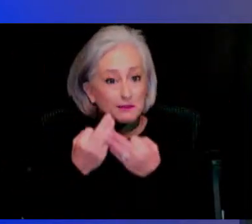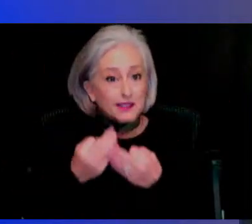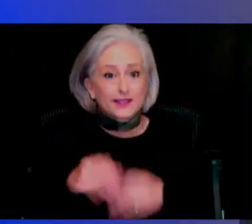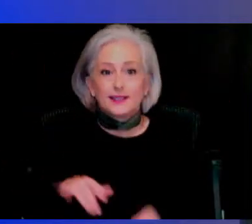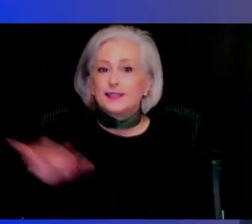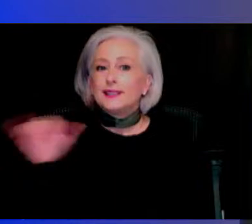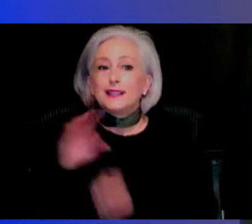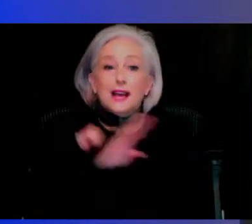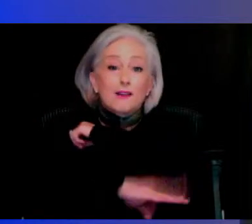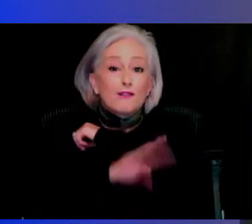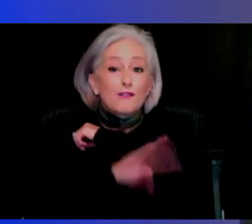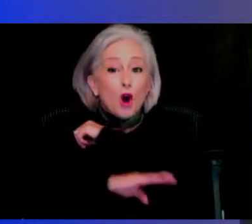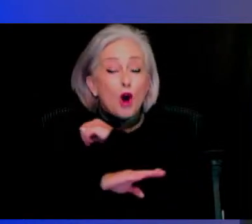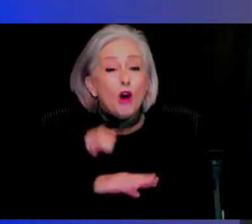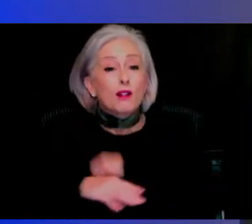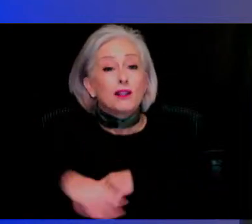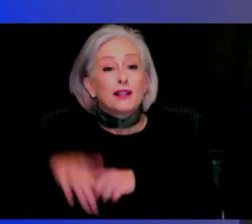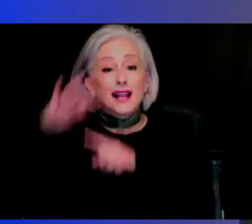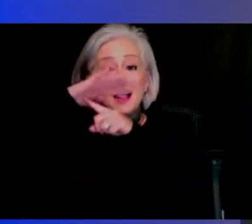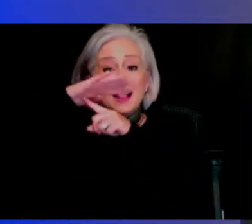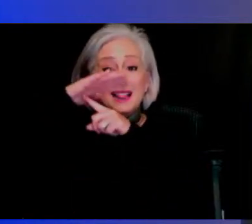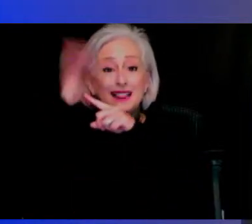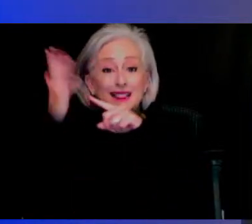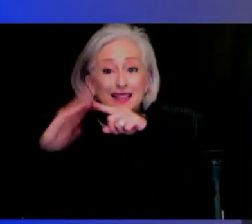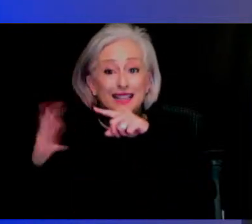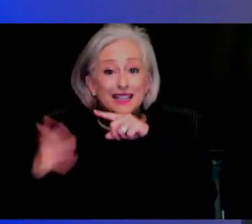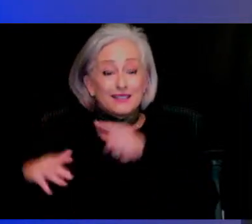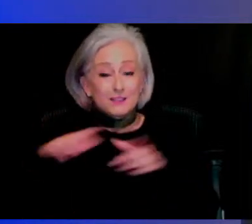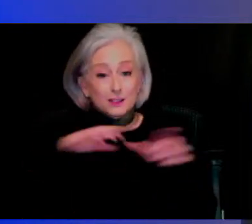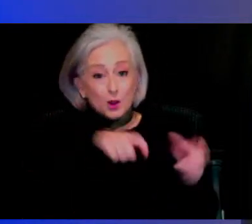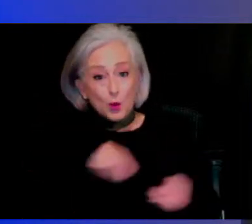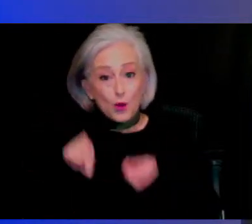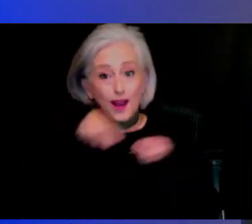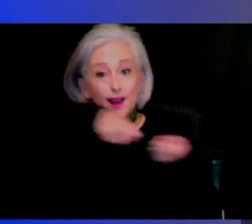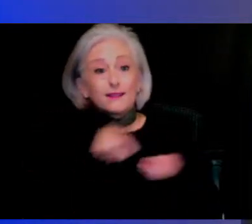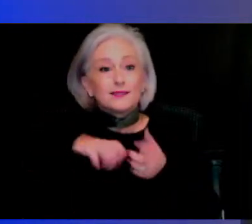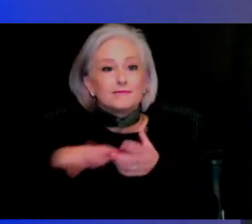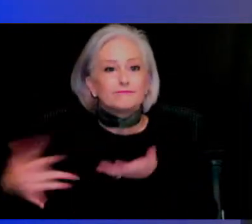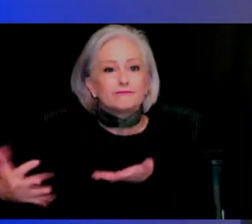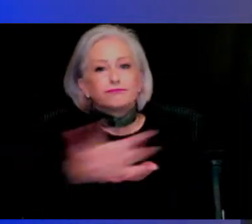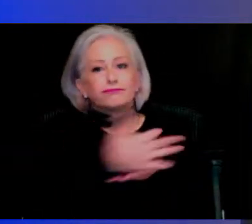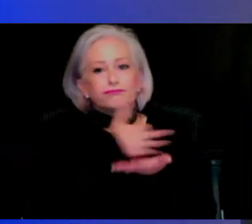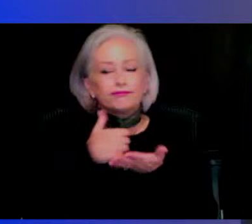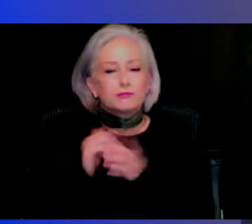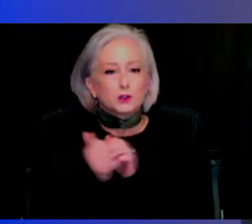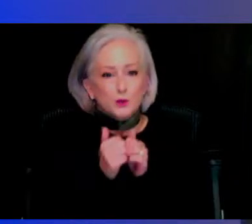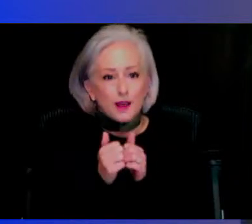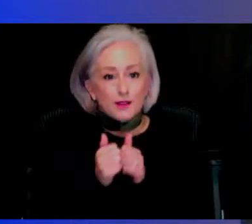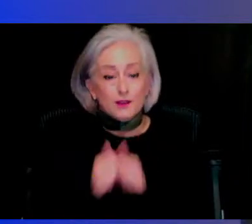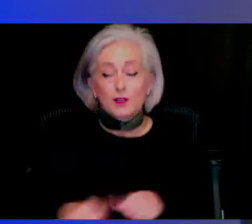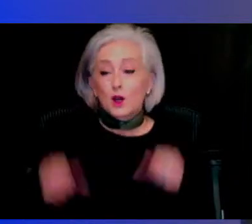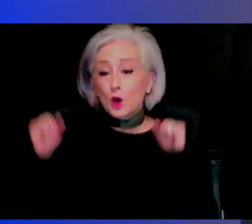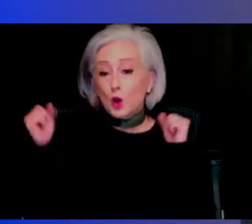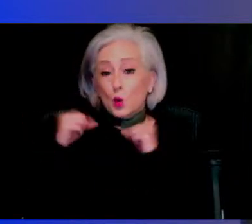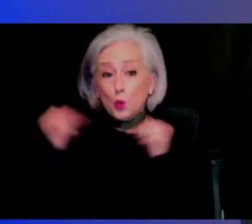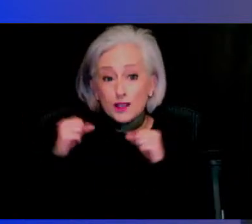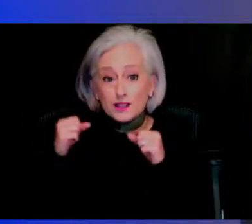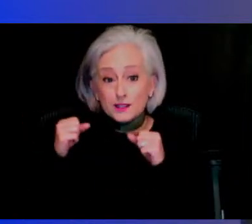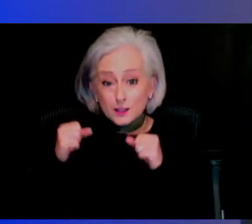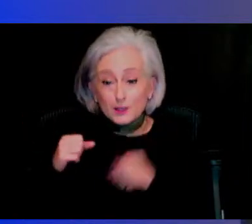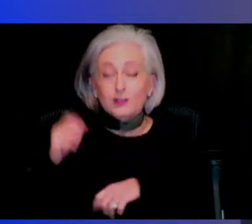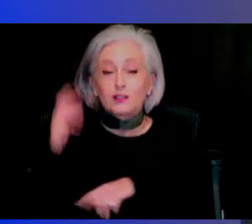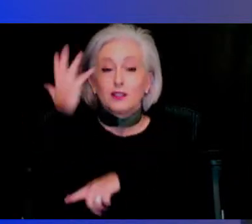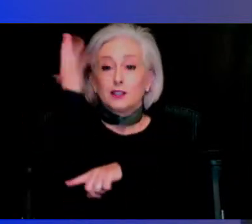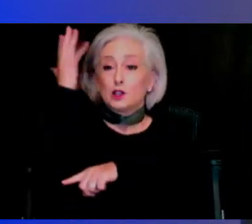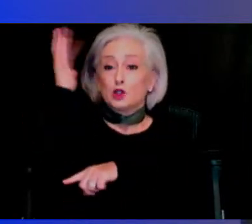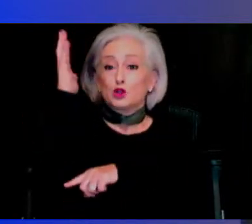leaves together. We go out as a family and we go play in the leaves. For winter, it's helping to trim the tree. You're going to move your body and trim the tree. It's finding